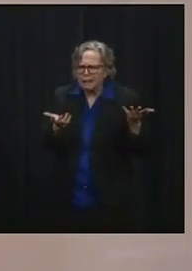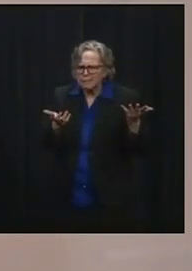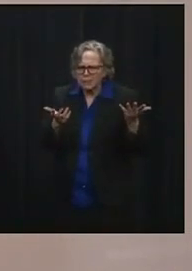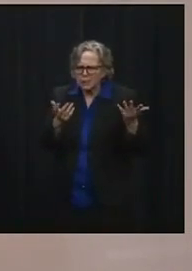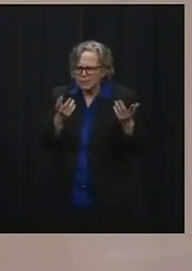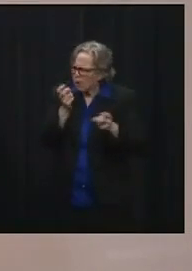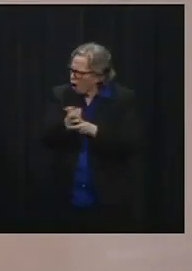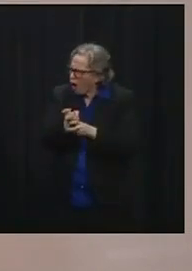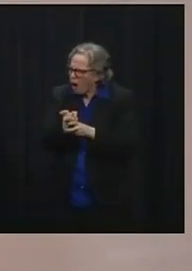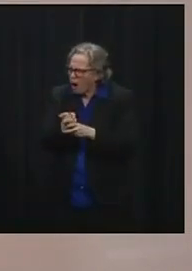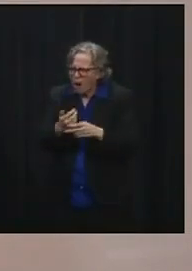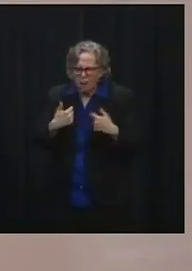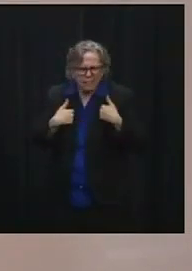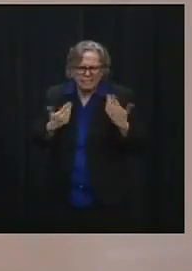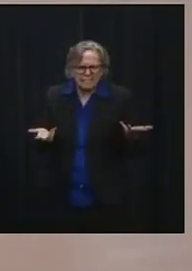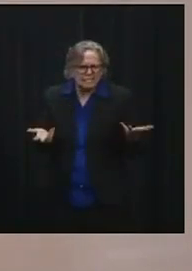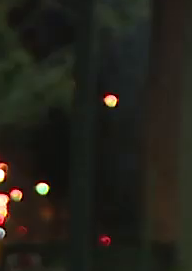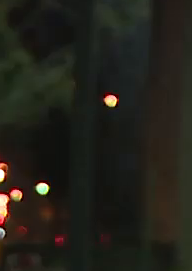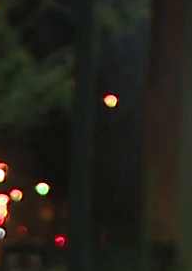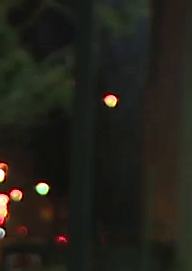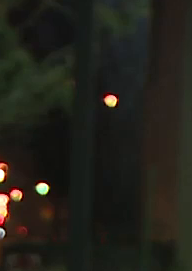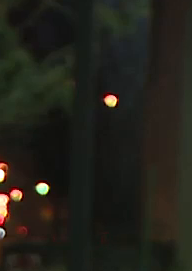question, are they involved in the chain?